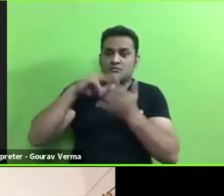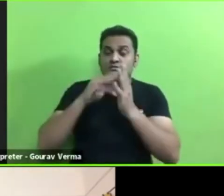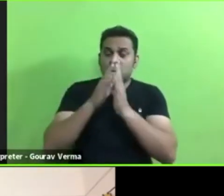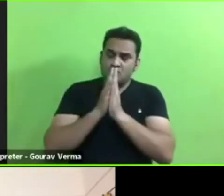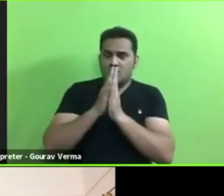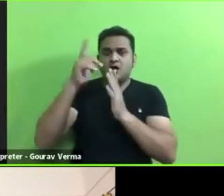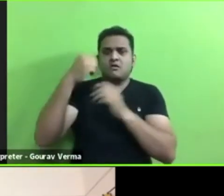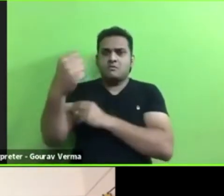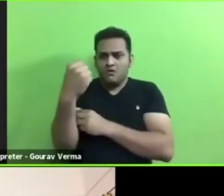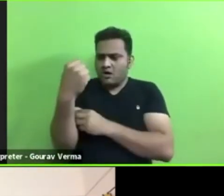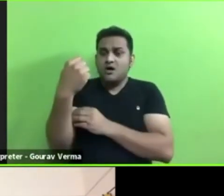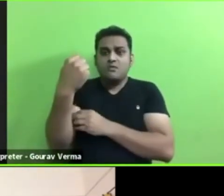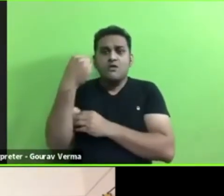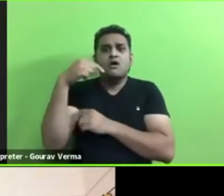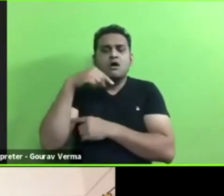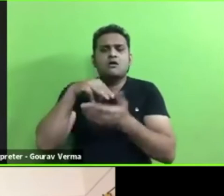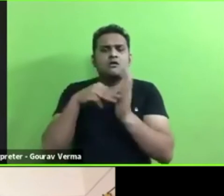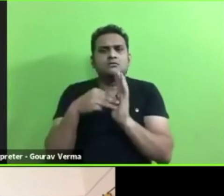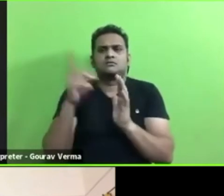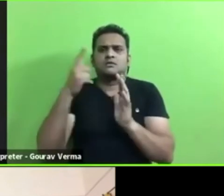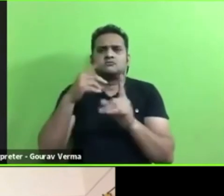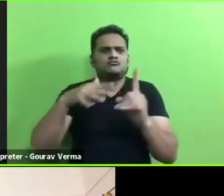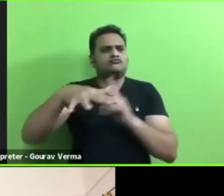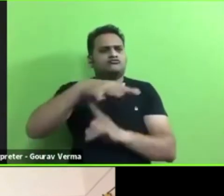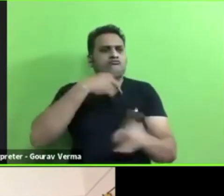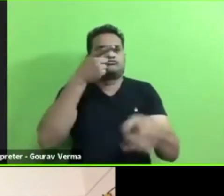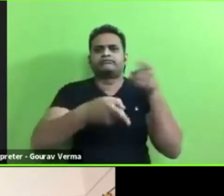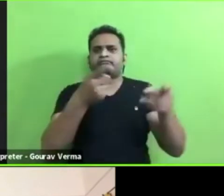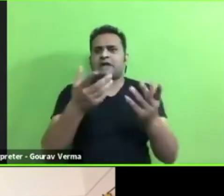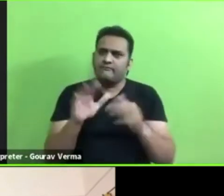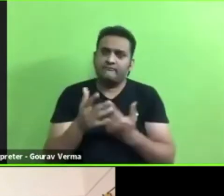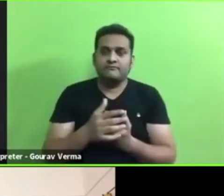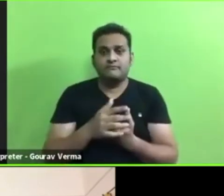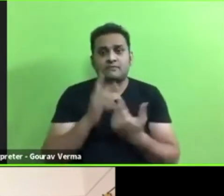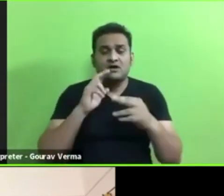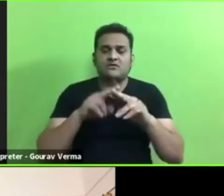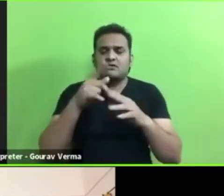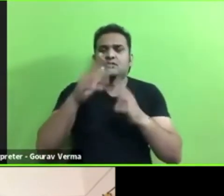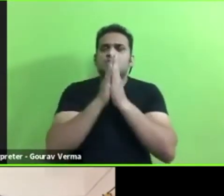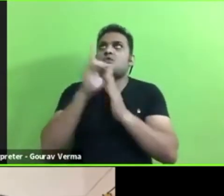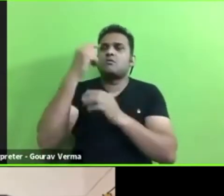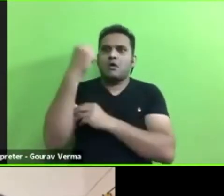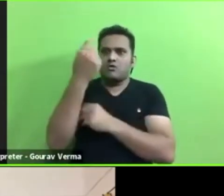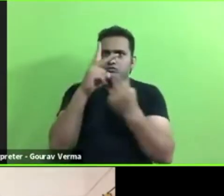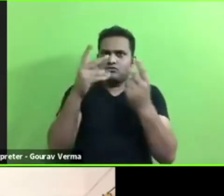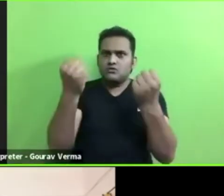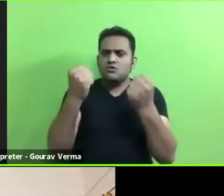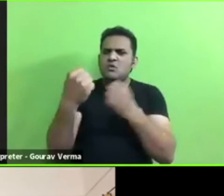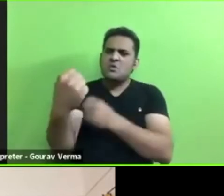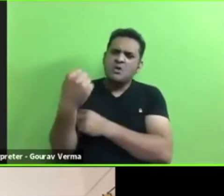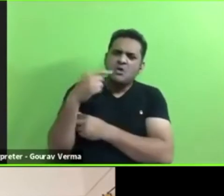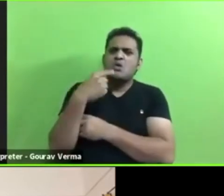fact, the power of the god is also part of social hierarchy. So if you look at how gods have power and who has more power, it